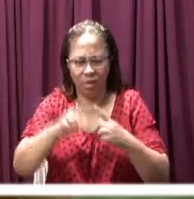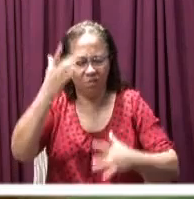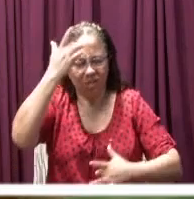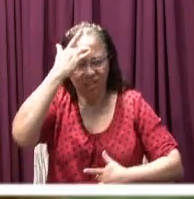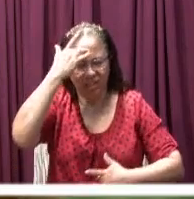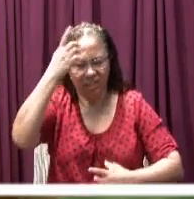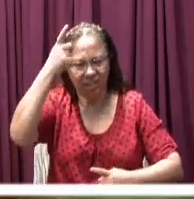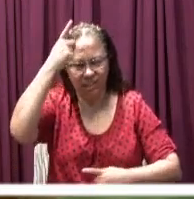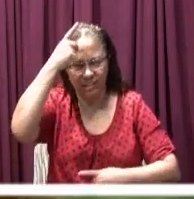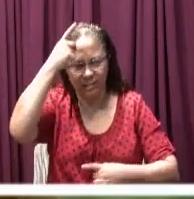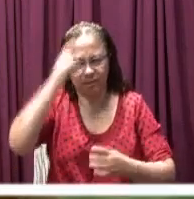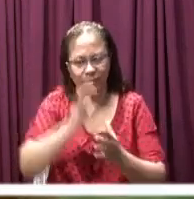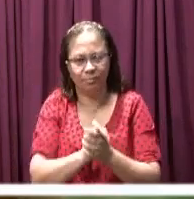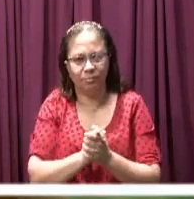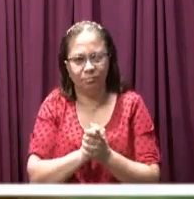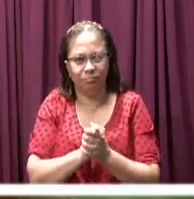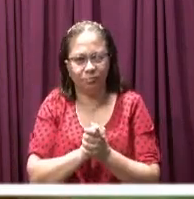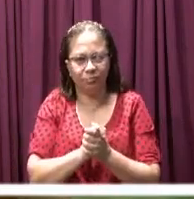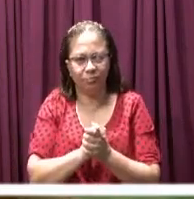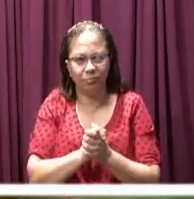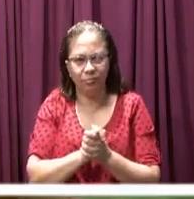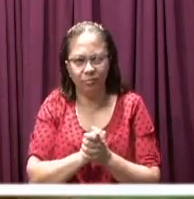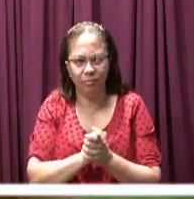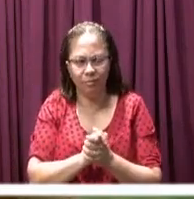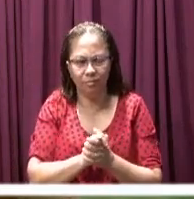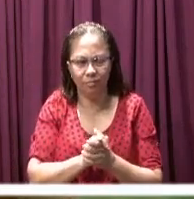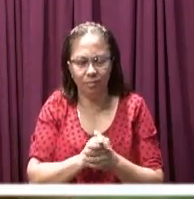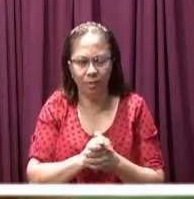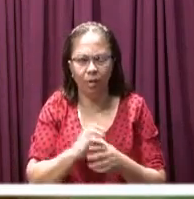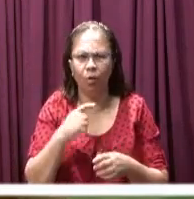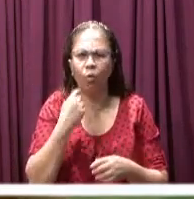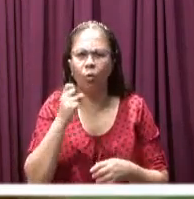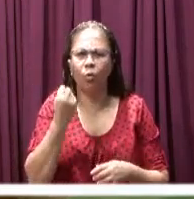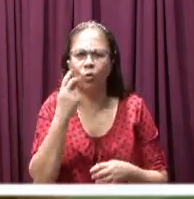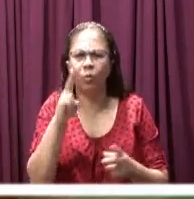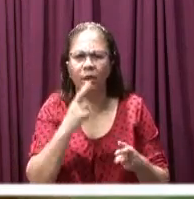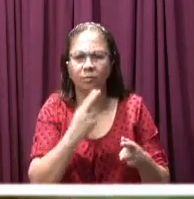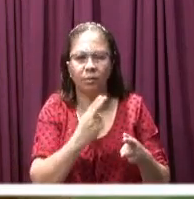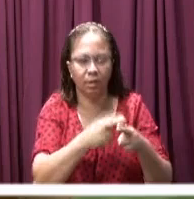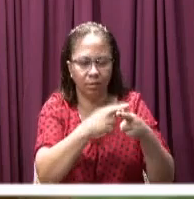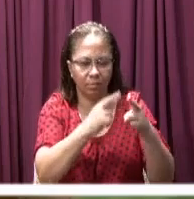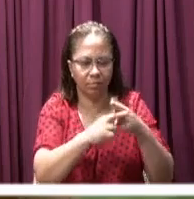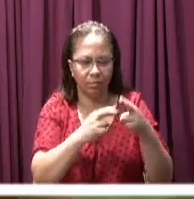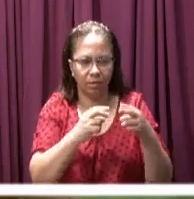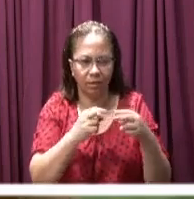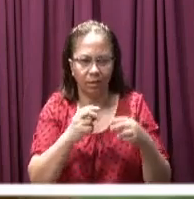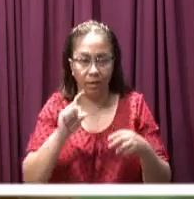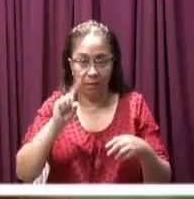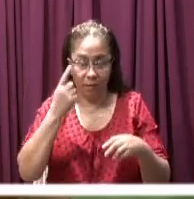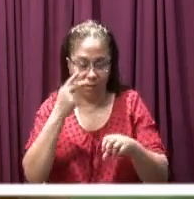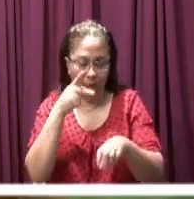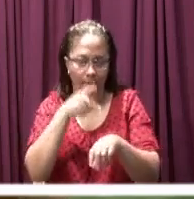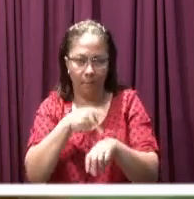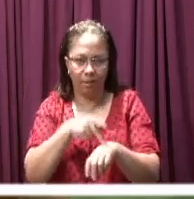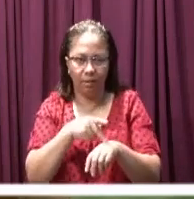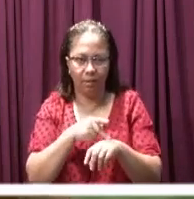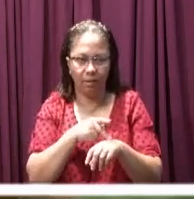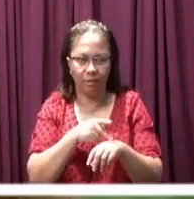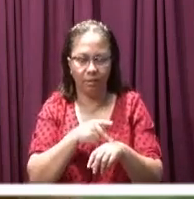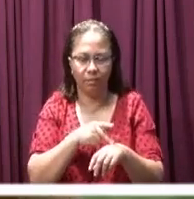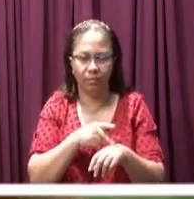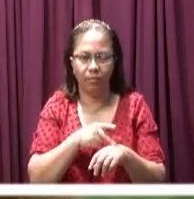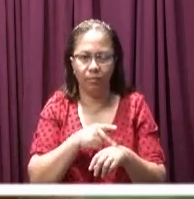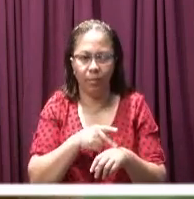and sickness. And the other names of the 12 apostles: first, Simon, who is